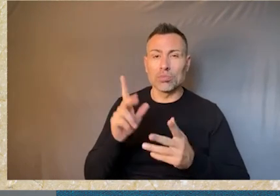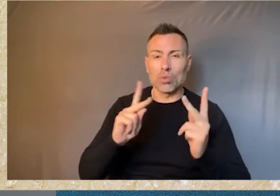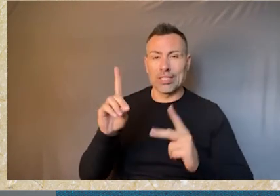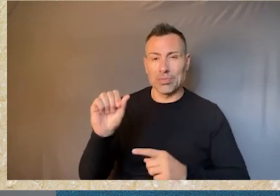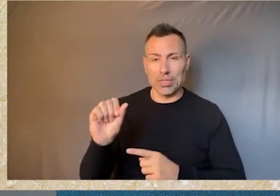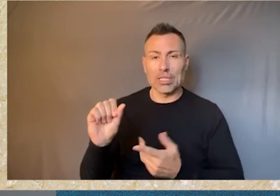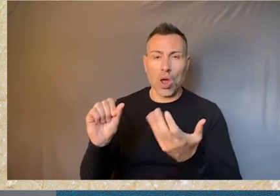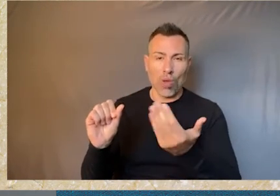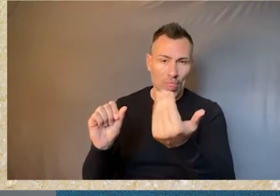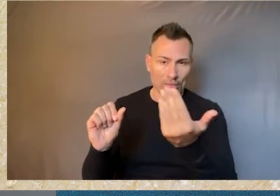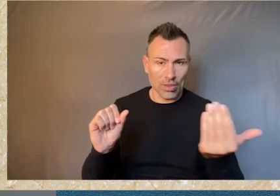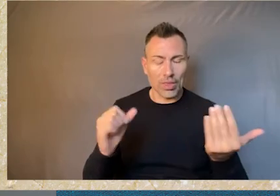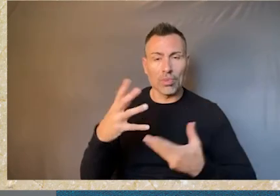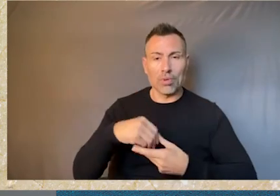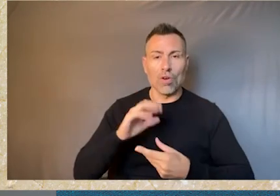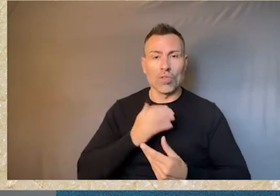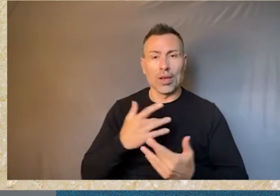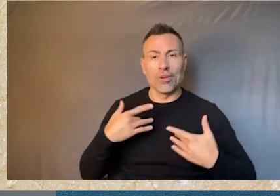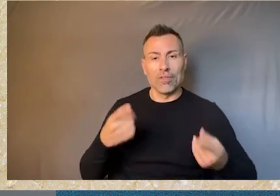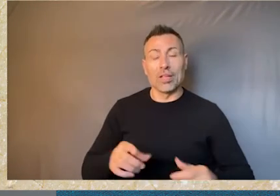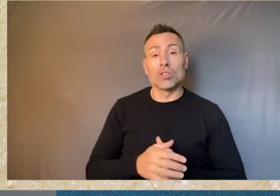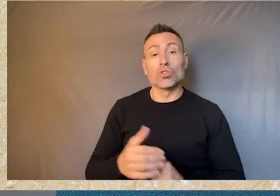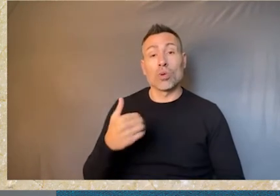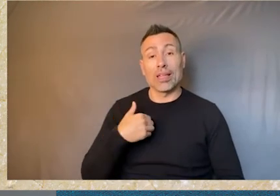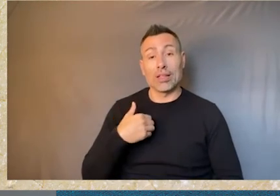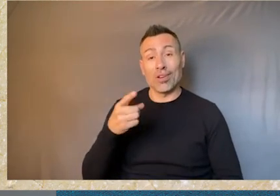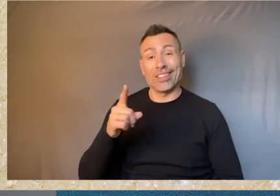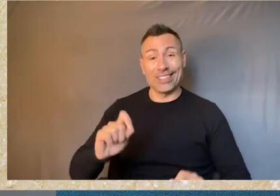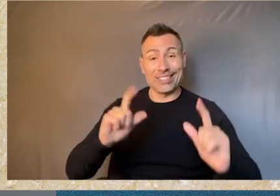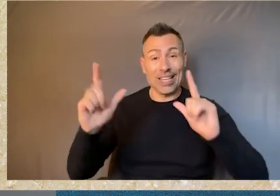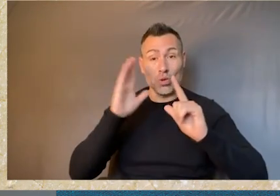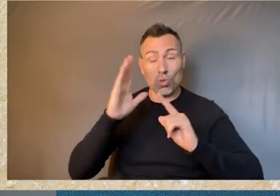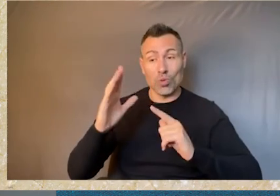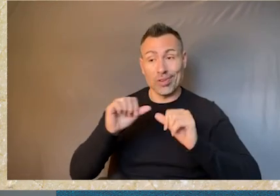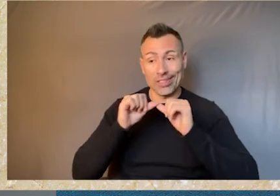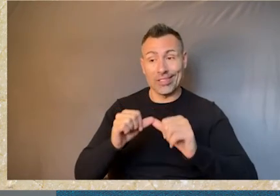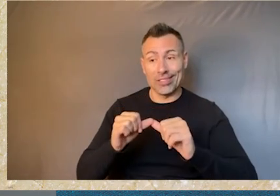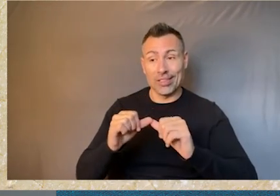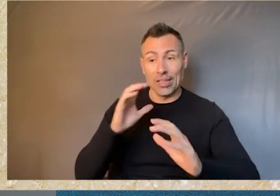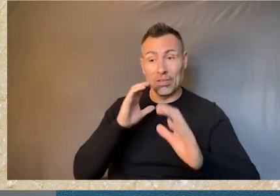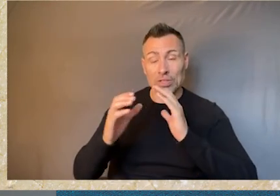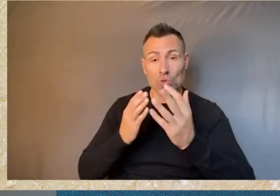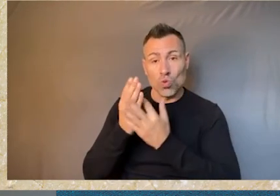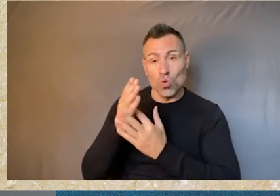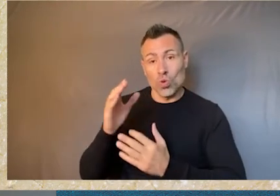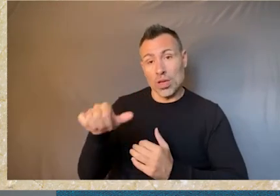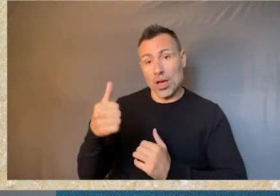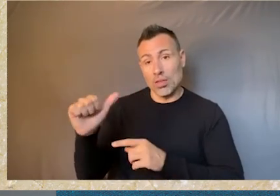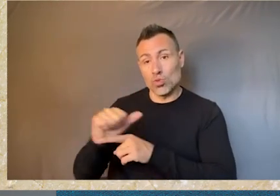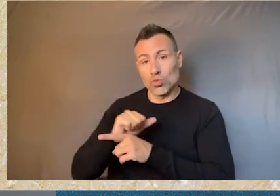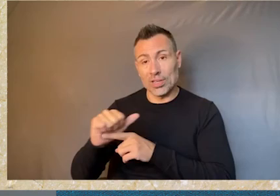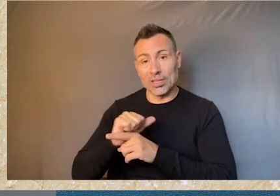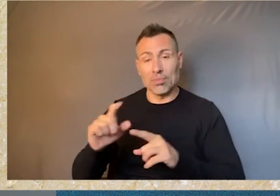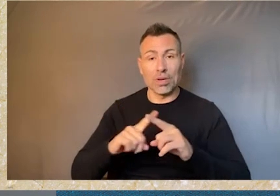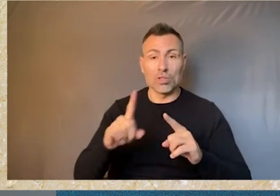event. So we had it on that slide, and we're going to continue that conversation through the rest of the trainings. But